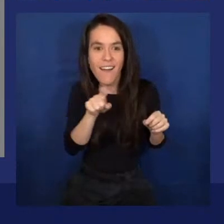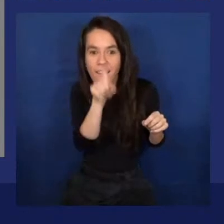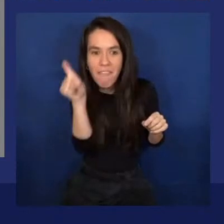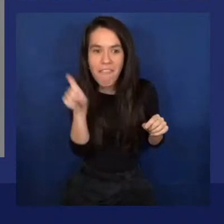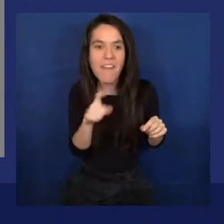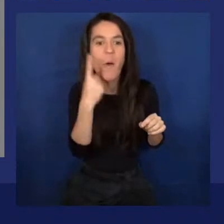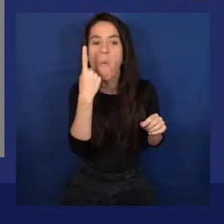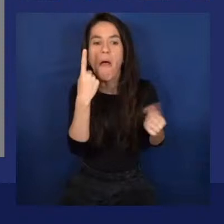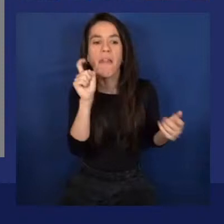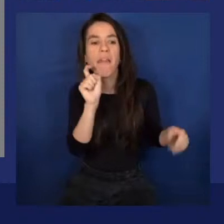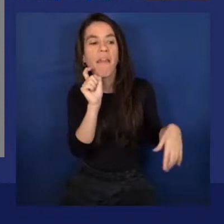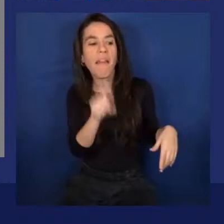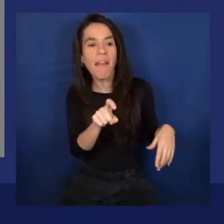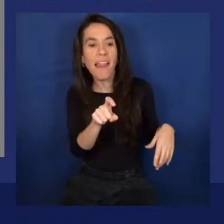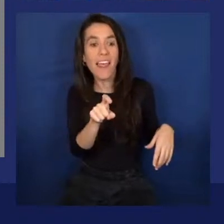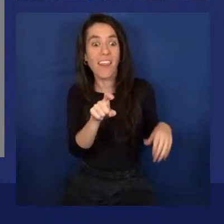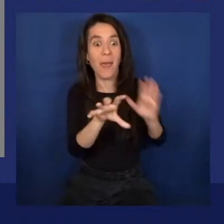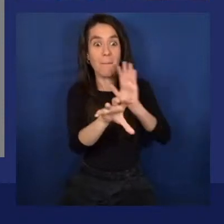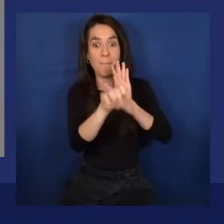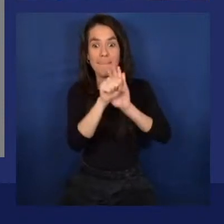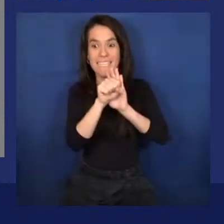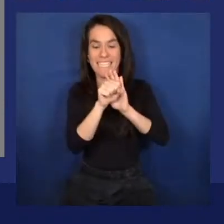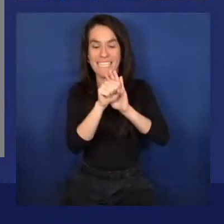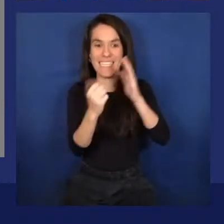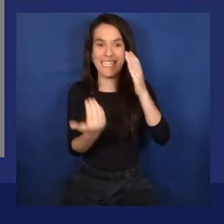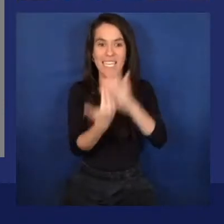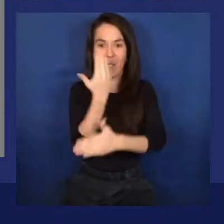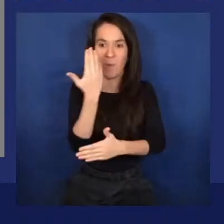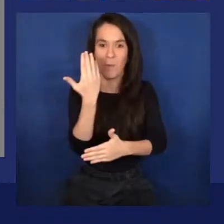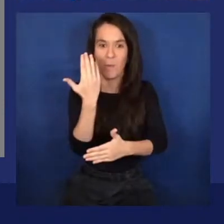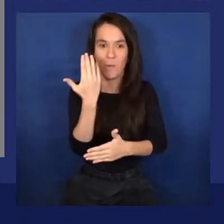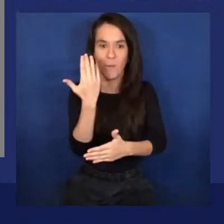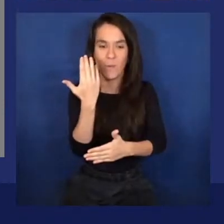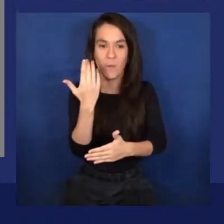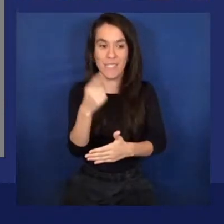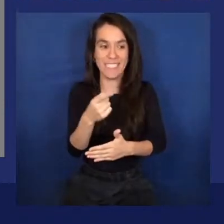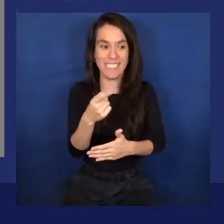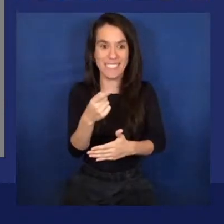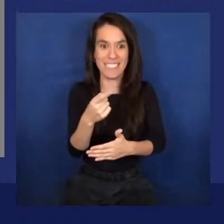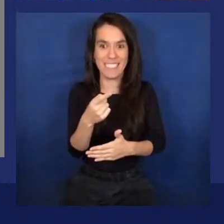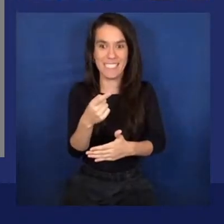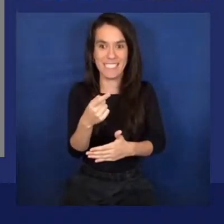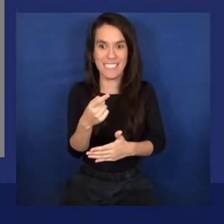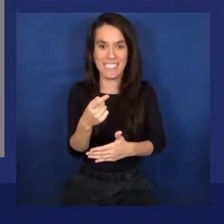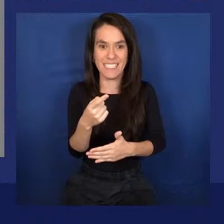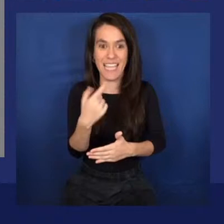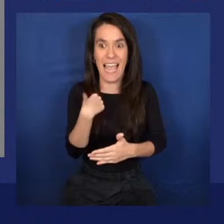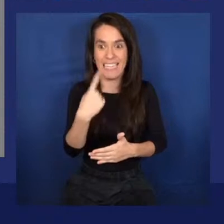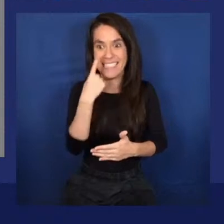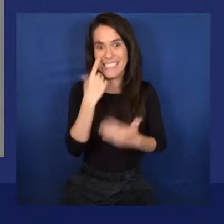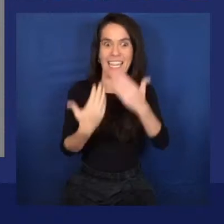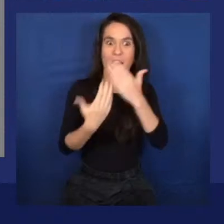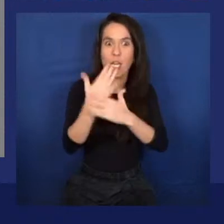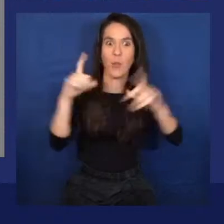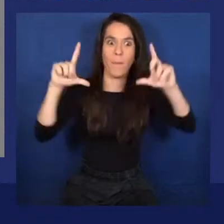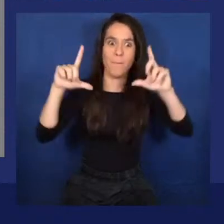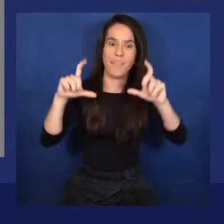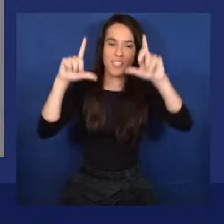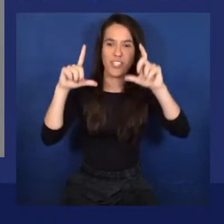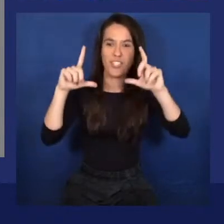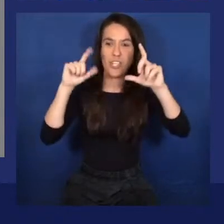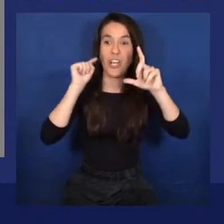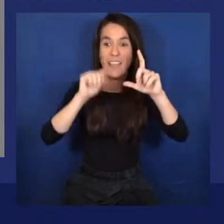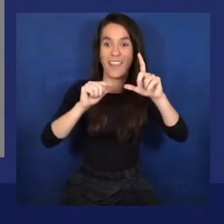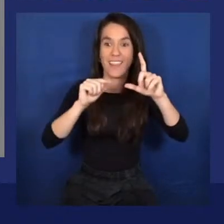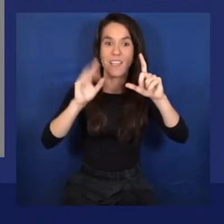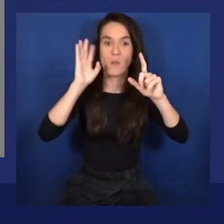and take a new one. So this is your unseen model unseen image by the model, and it will come